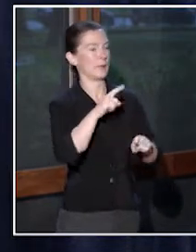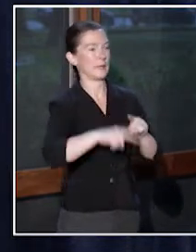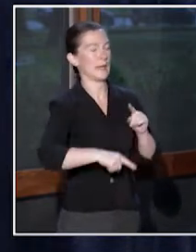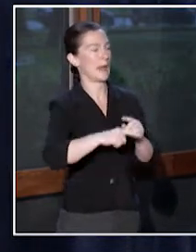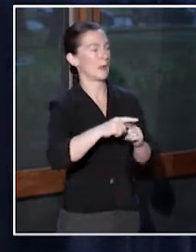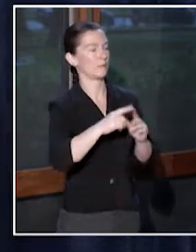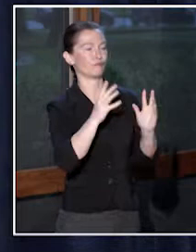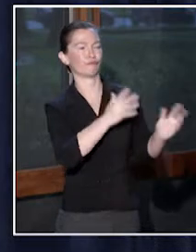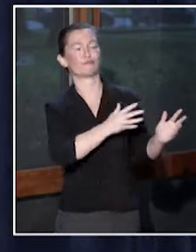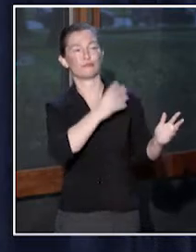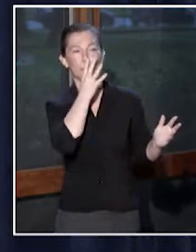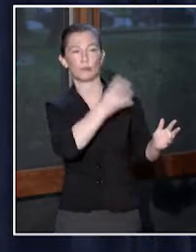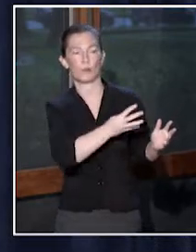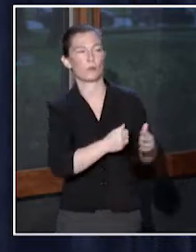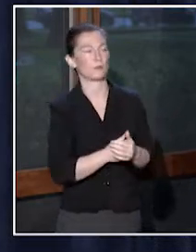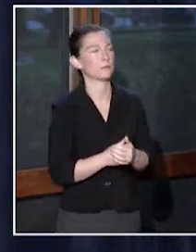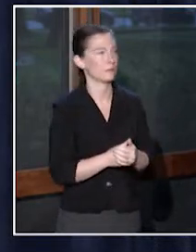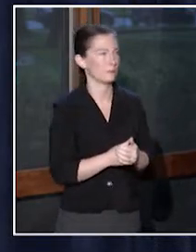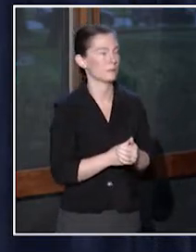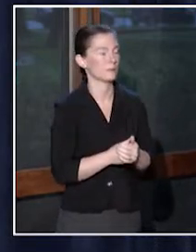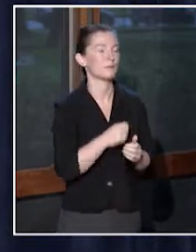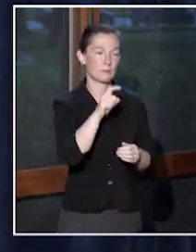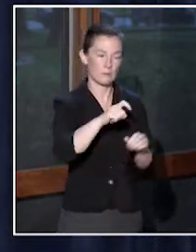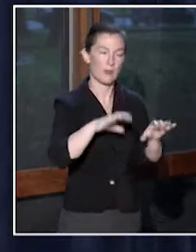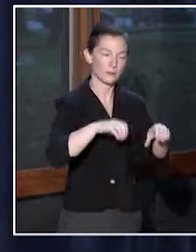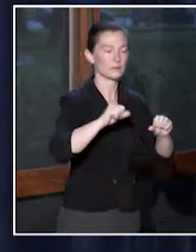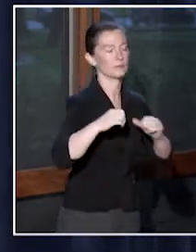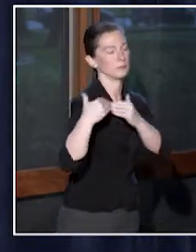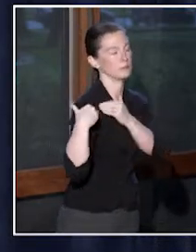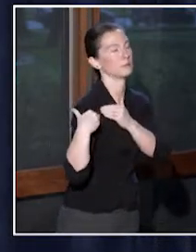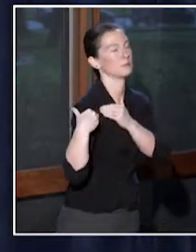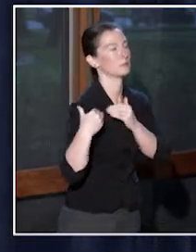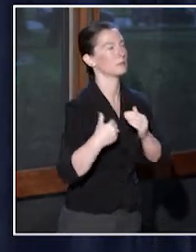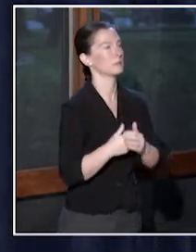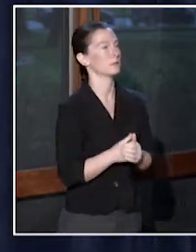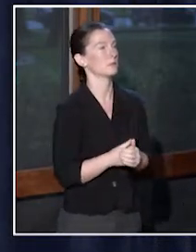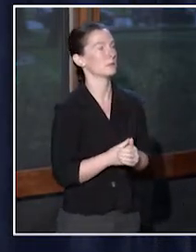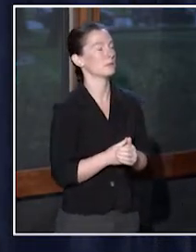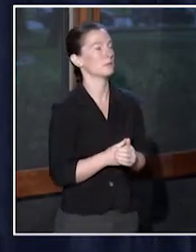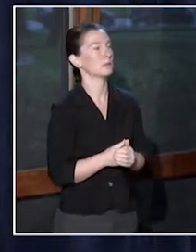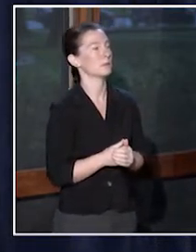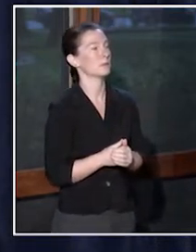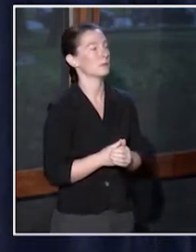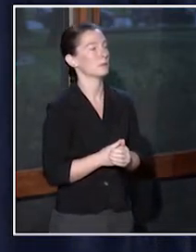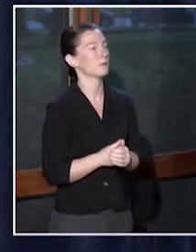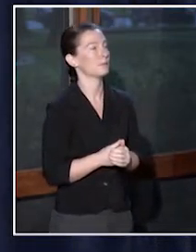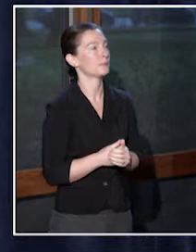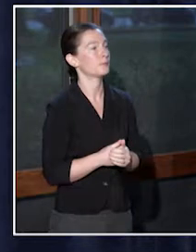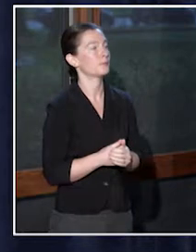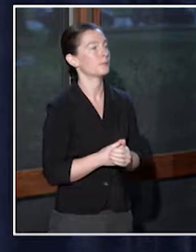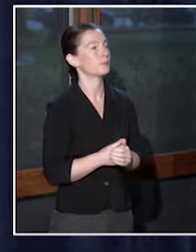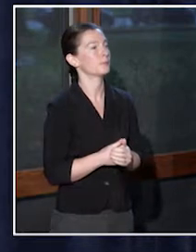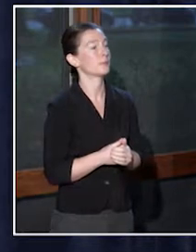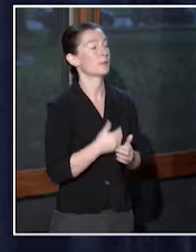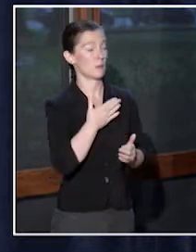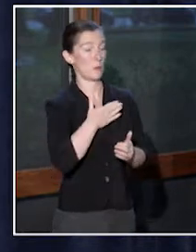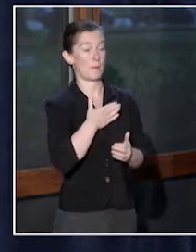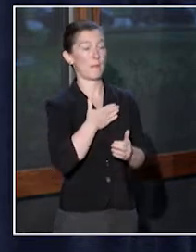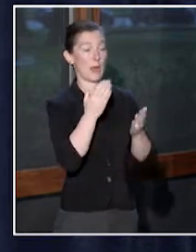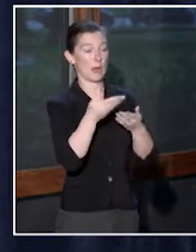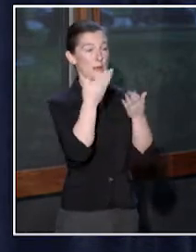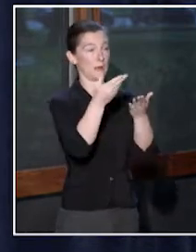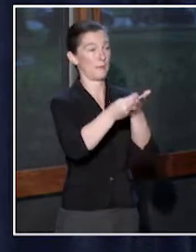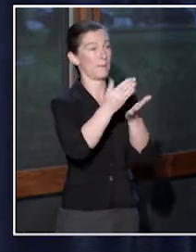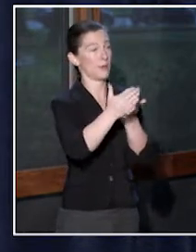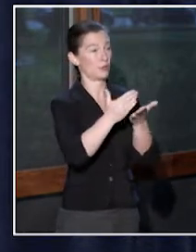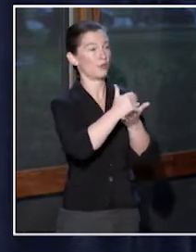by. That's why the first dollars that will be in my proposed budget, which I will